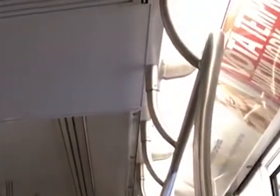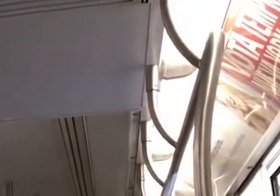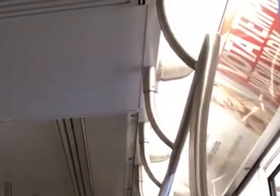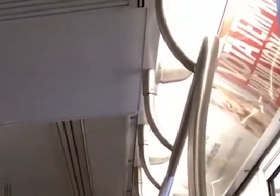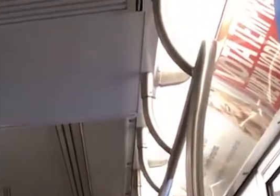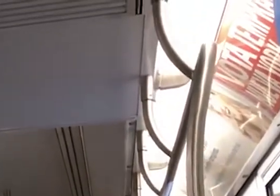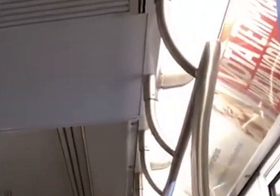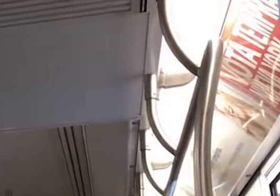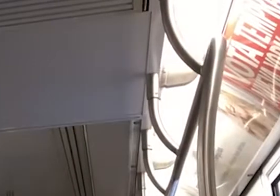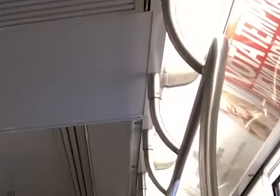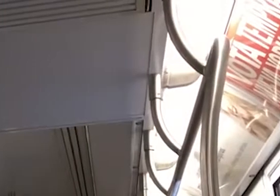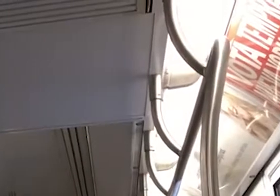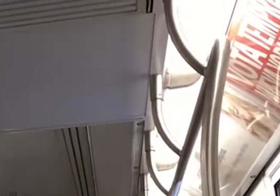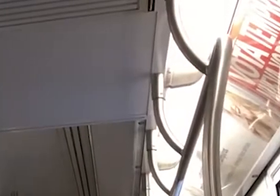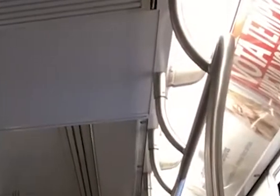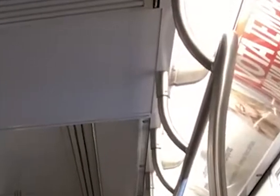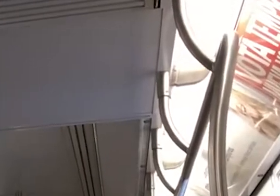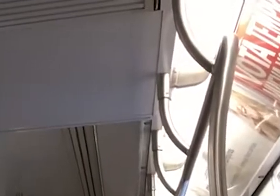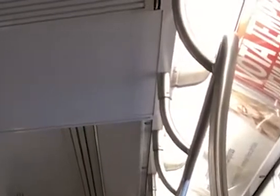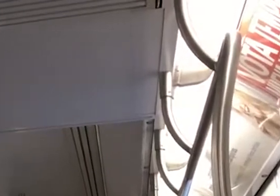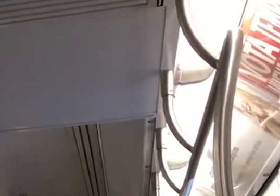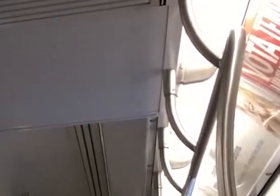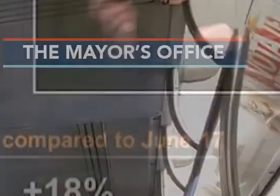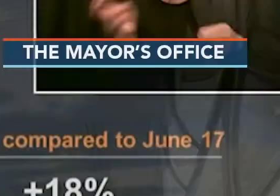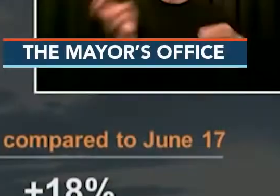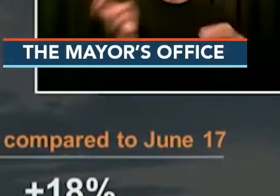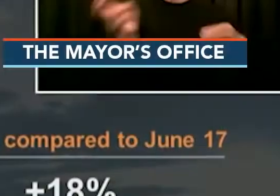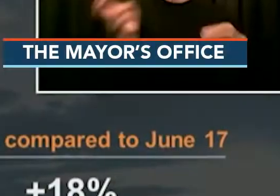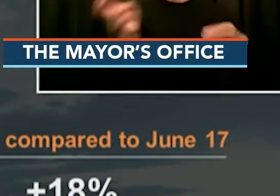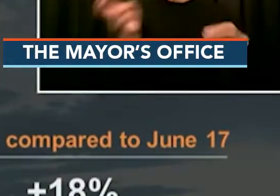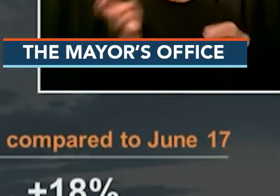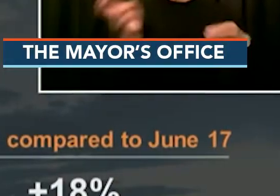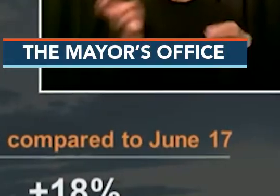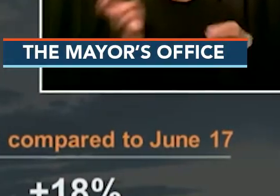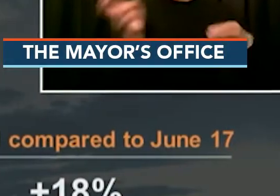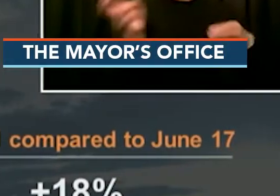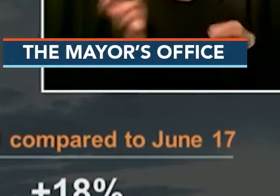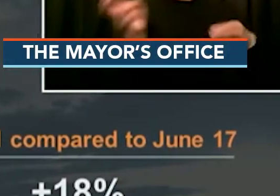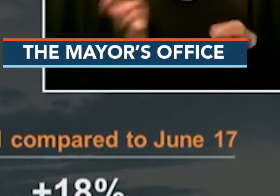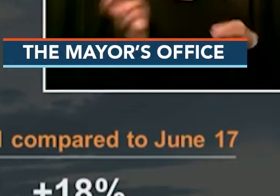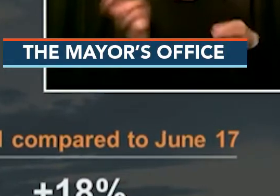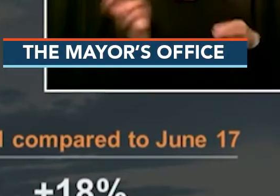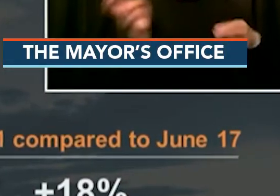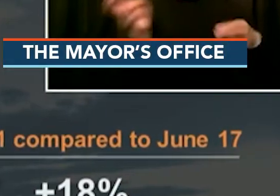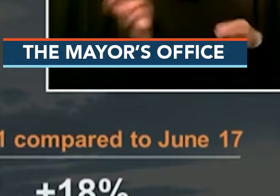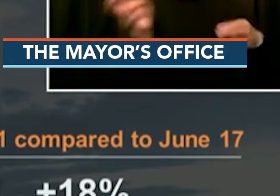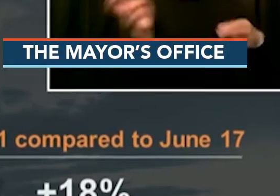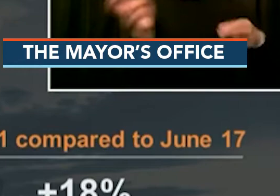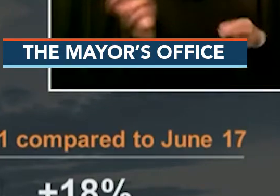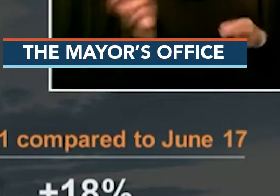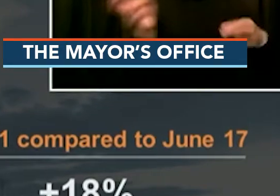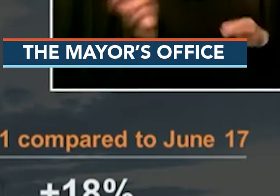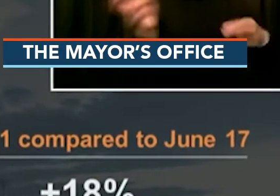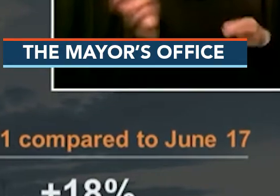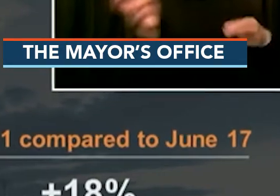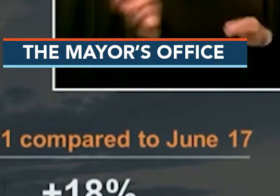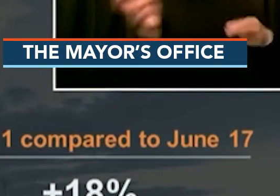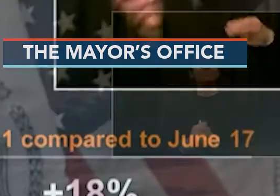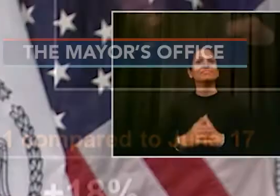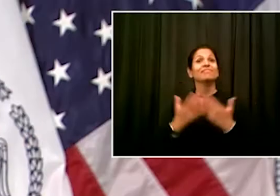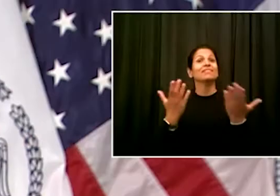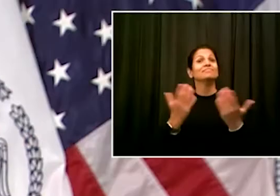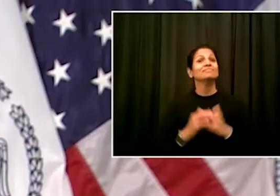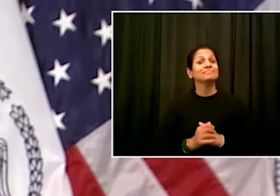MTA ridership increased from June 17th to July 1st, with bus ridership up 12% and subway ridership up